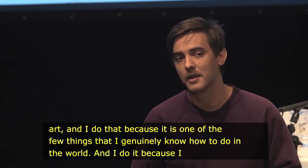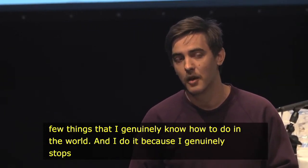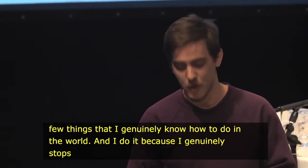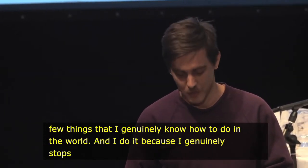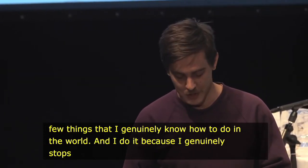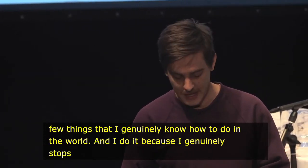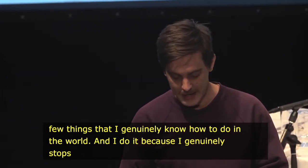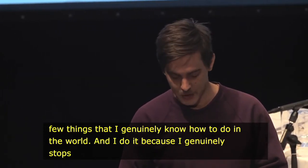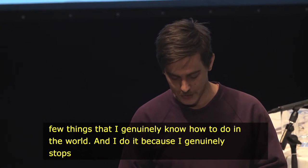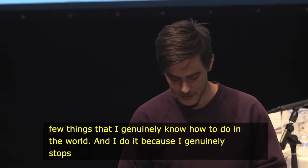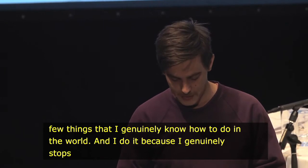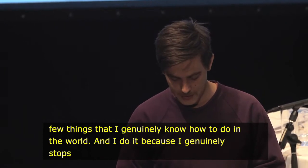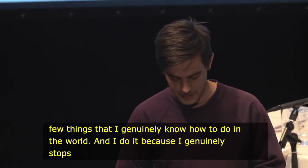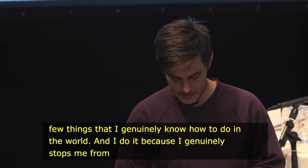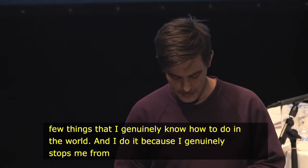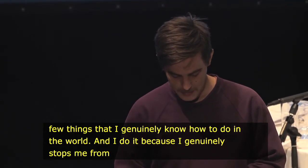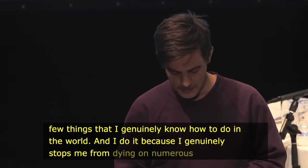dying on numerous occasions.